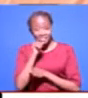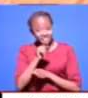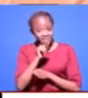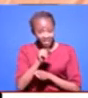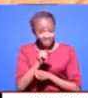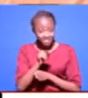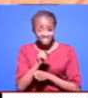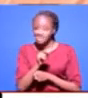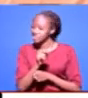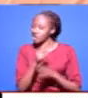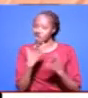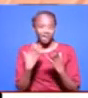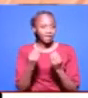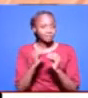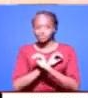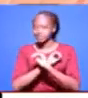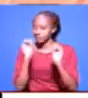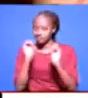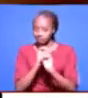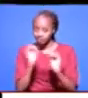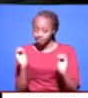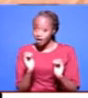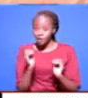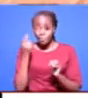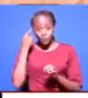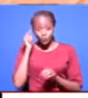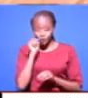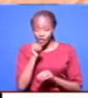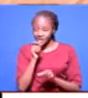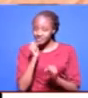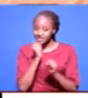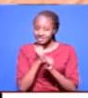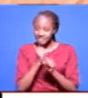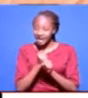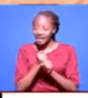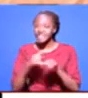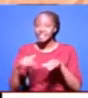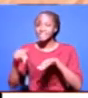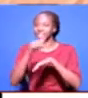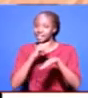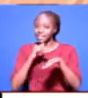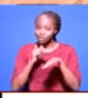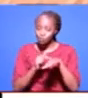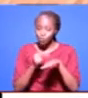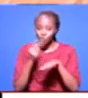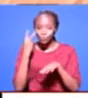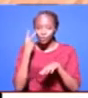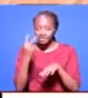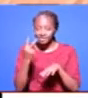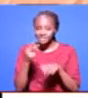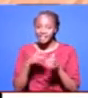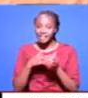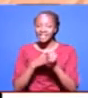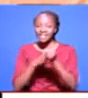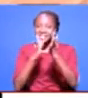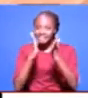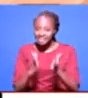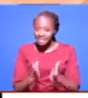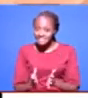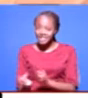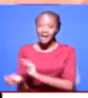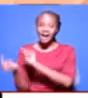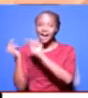not a very easy thing, and for it to be done so nationally, and you see leaders coming into this faction not even think